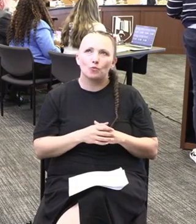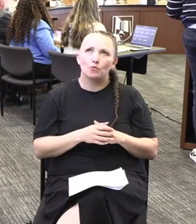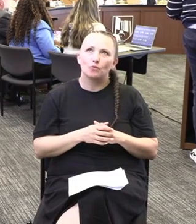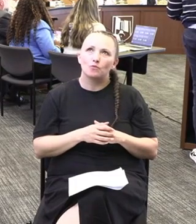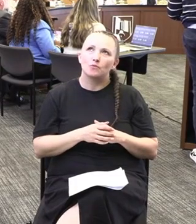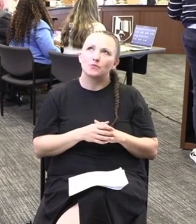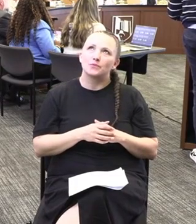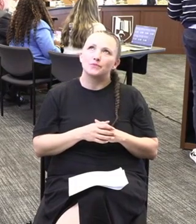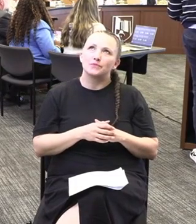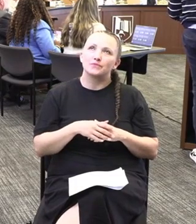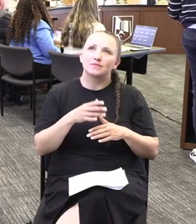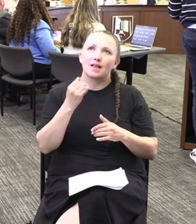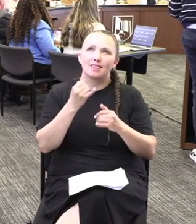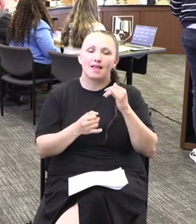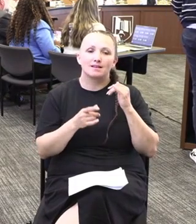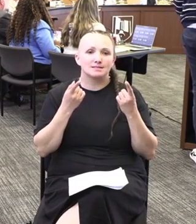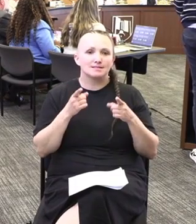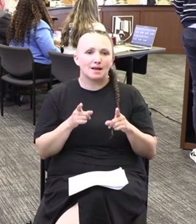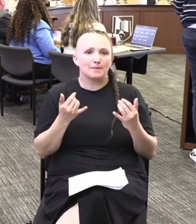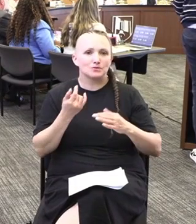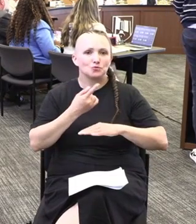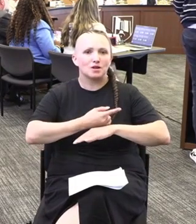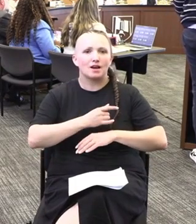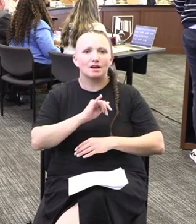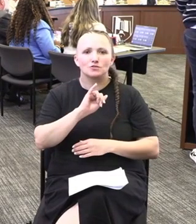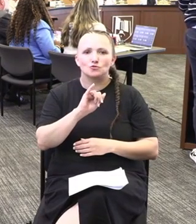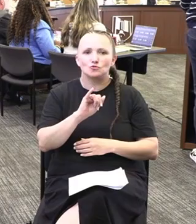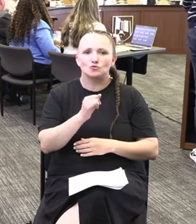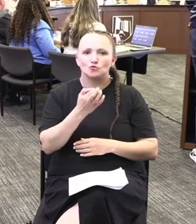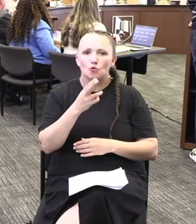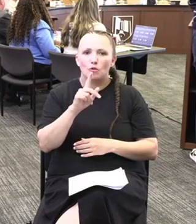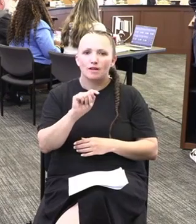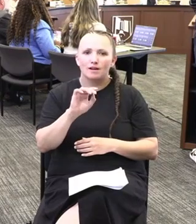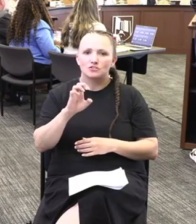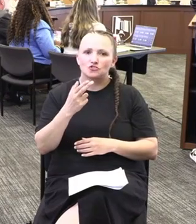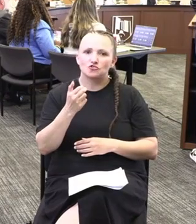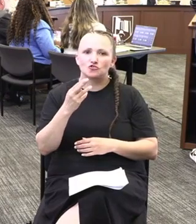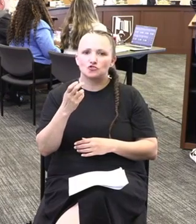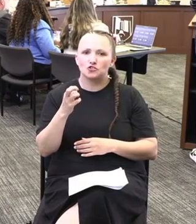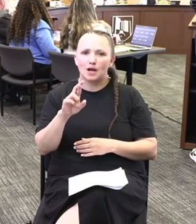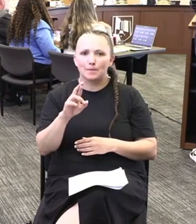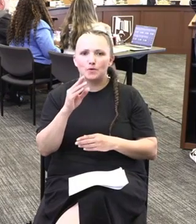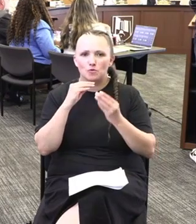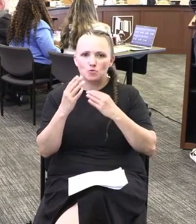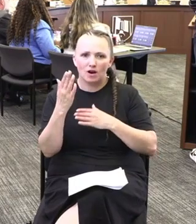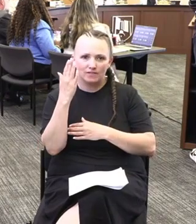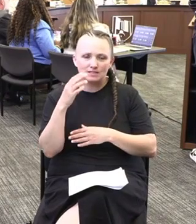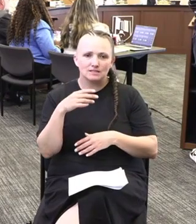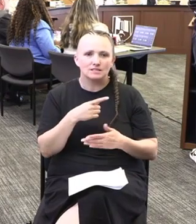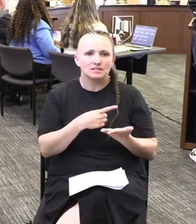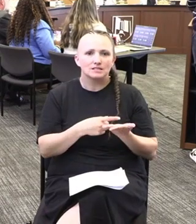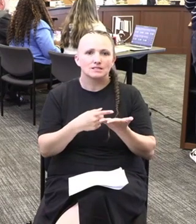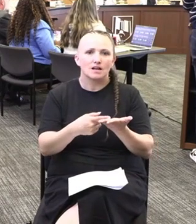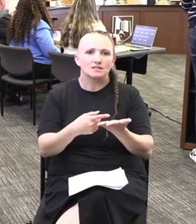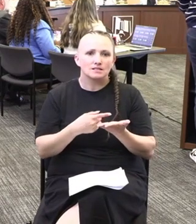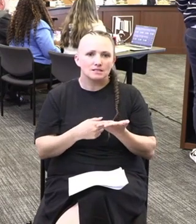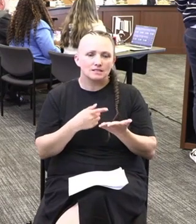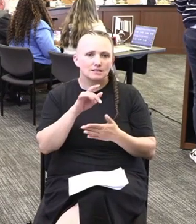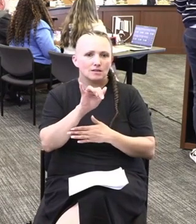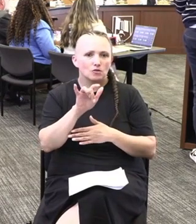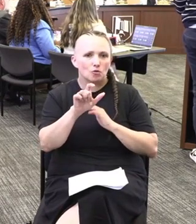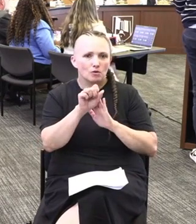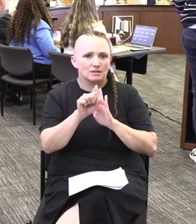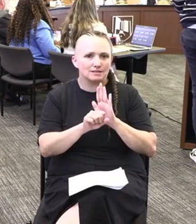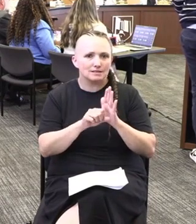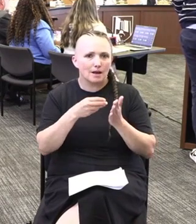And lastly, this happened today. The Joliet Chamber breakfast was in discussion of the Illinois state